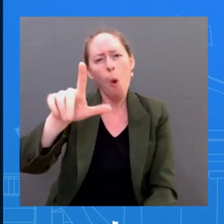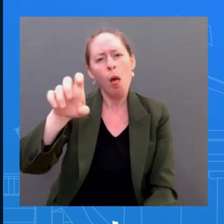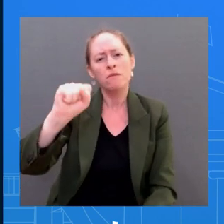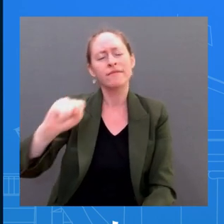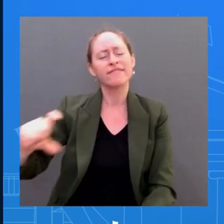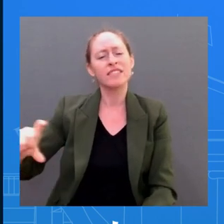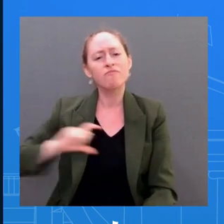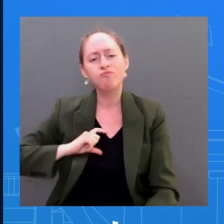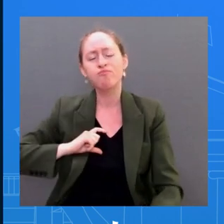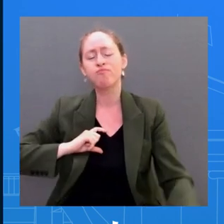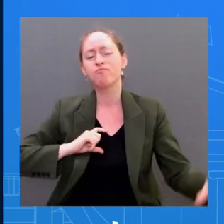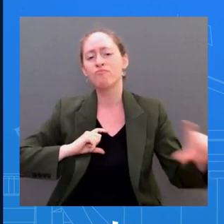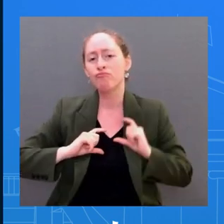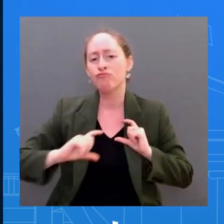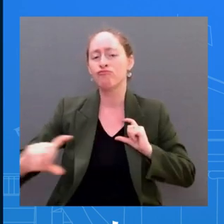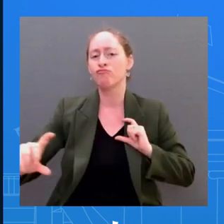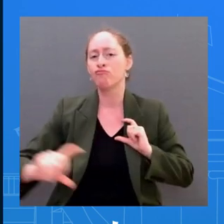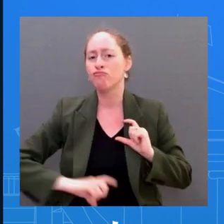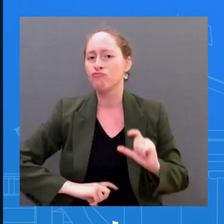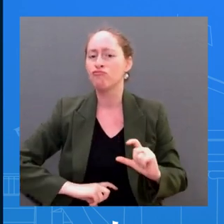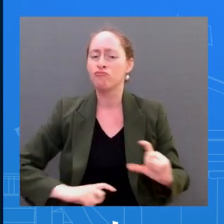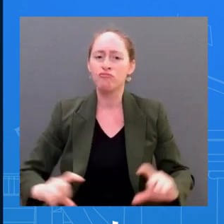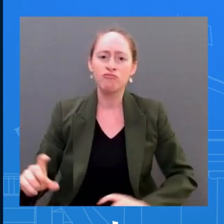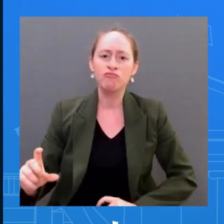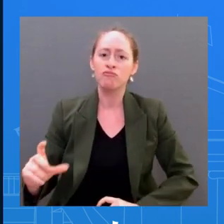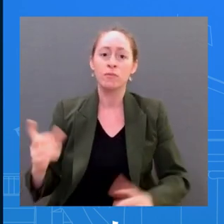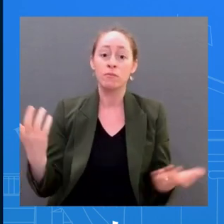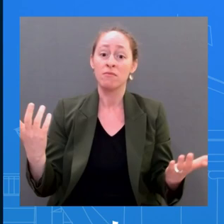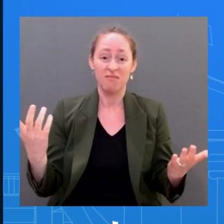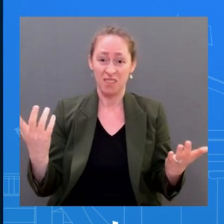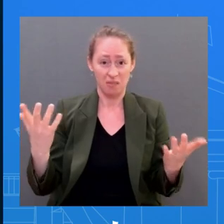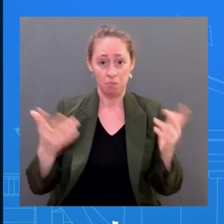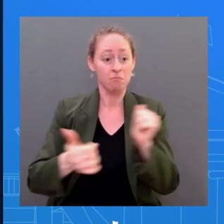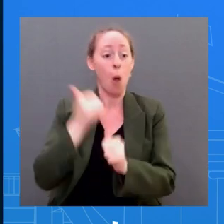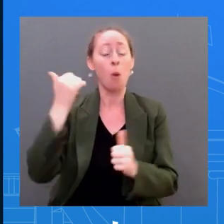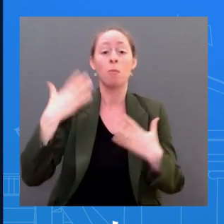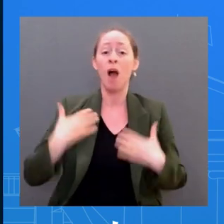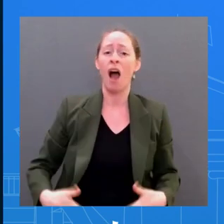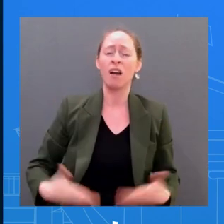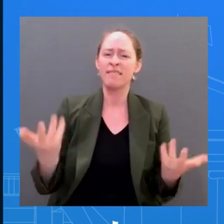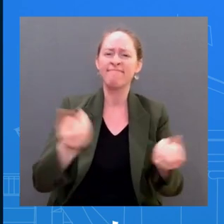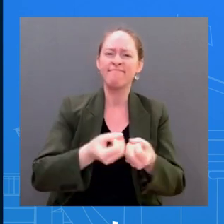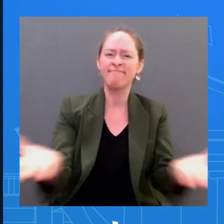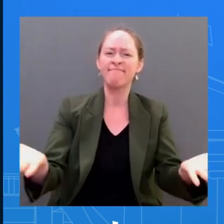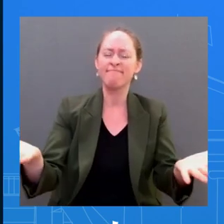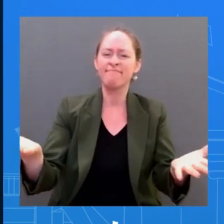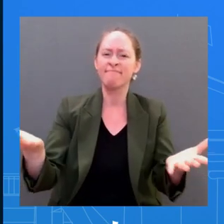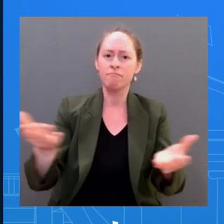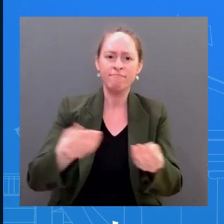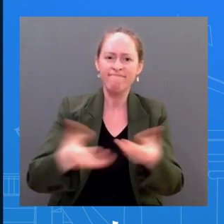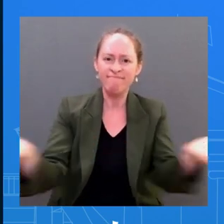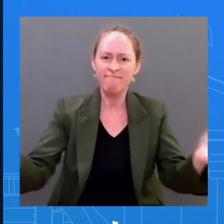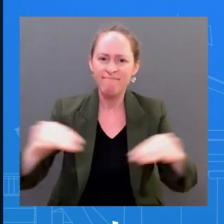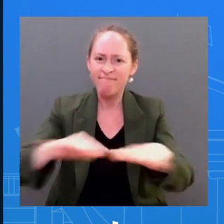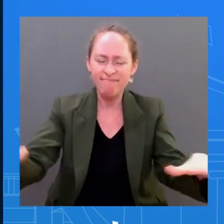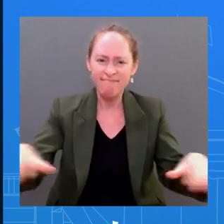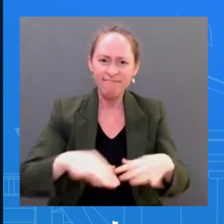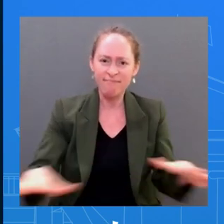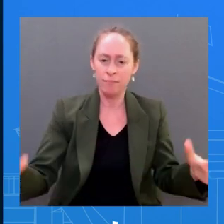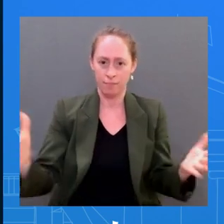Most of the body so mutilated that only DNA test or green